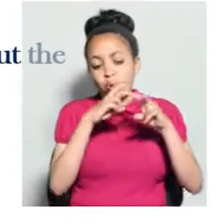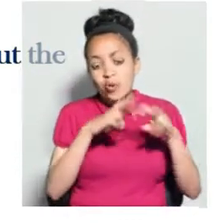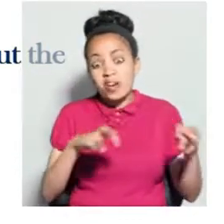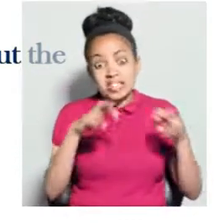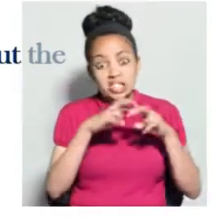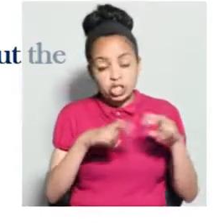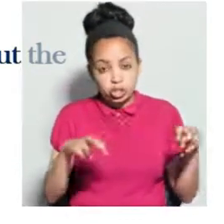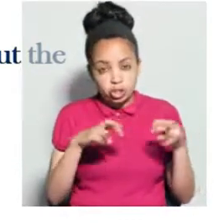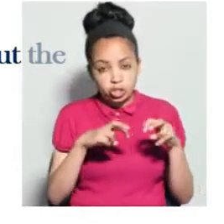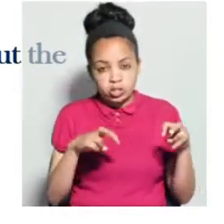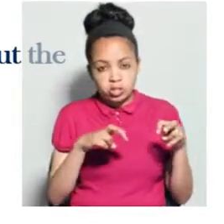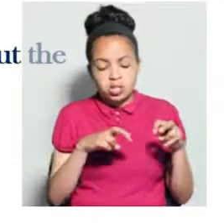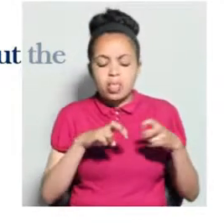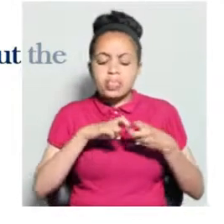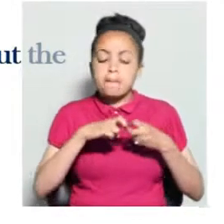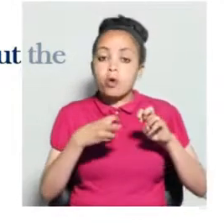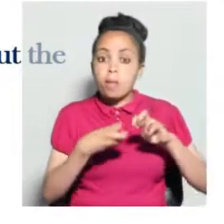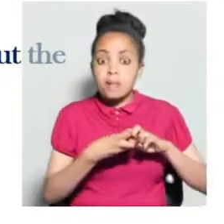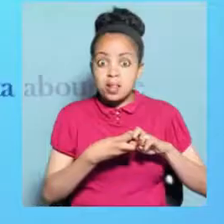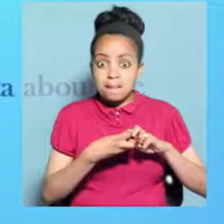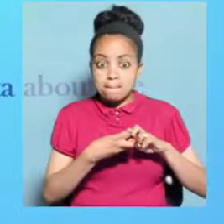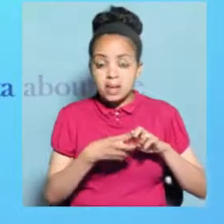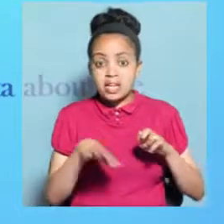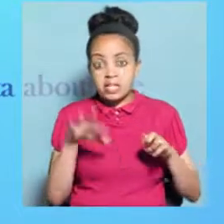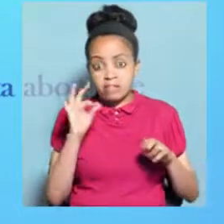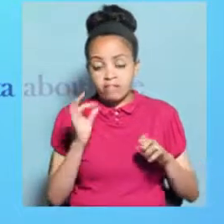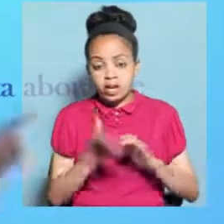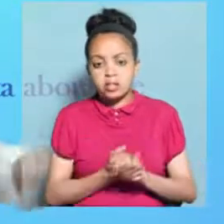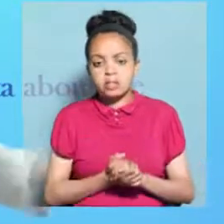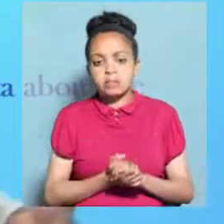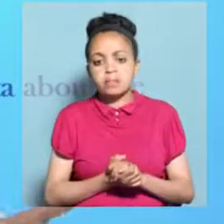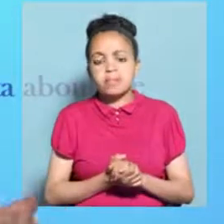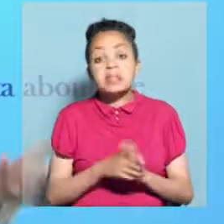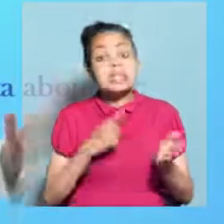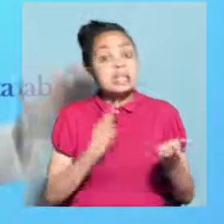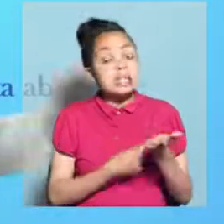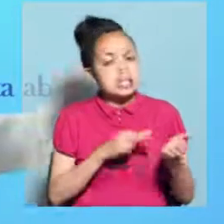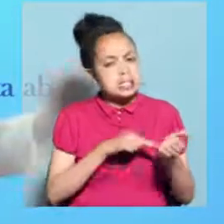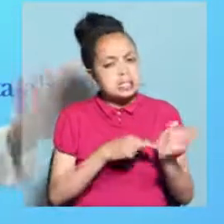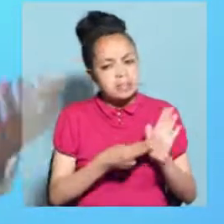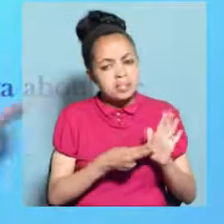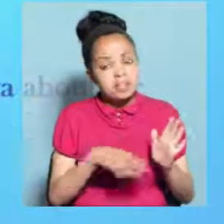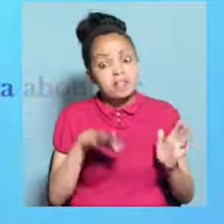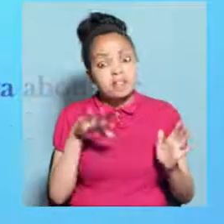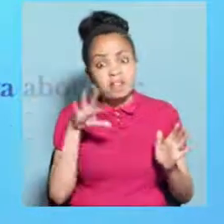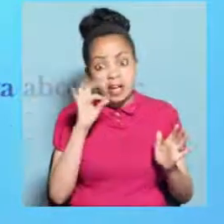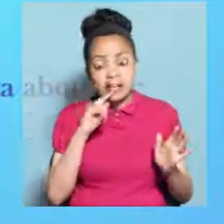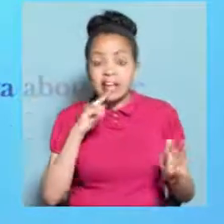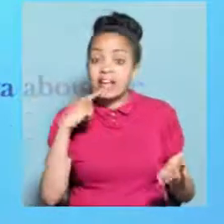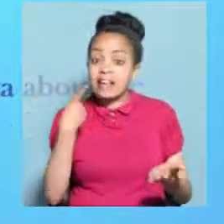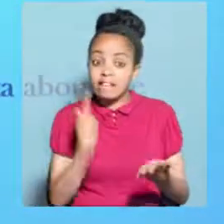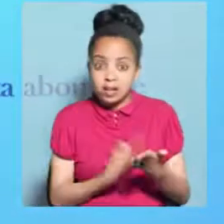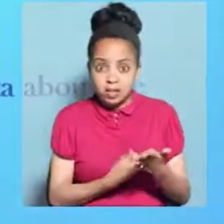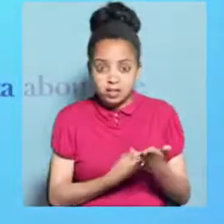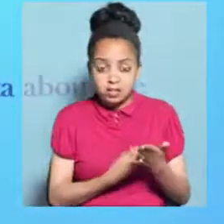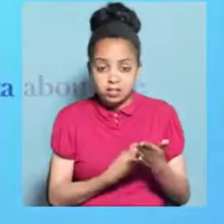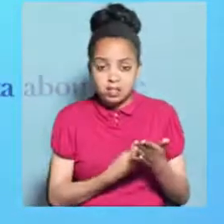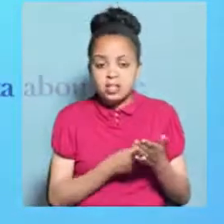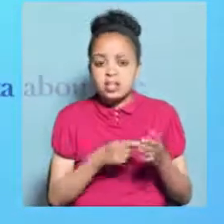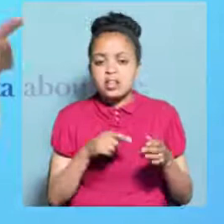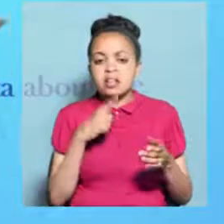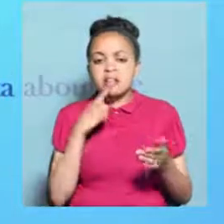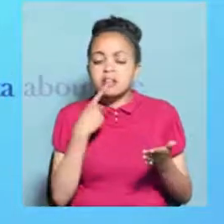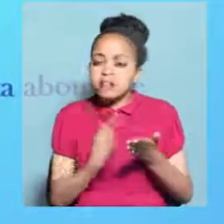research on the problem identified. This means finding an evidence, finding a